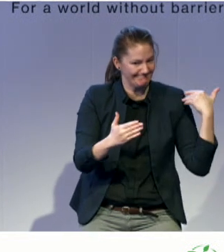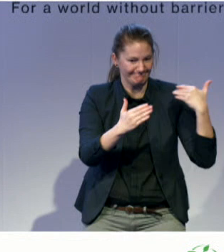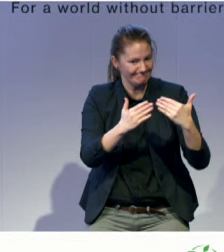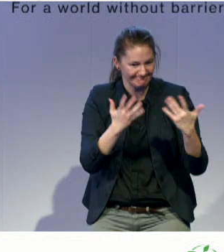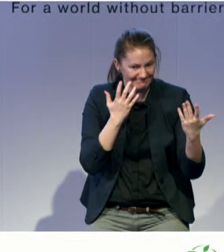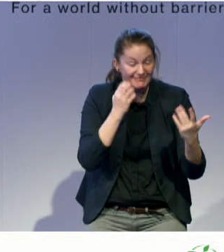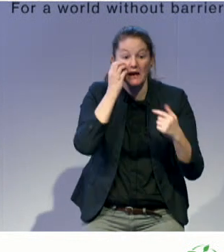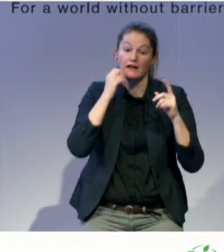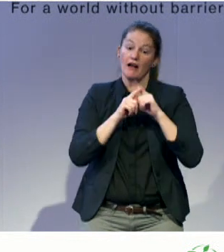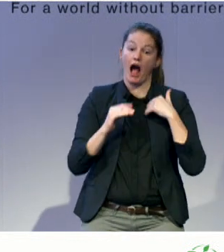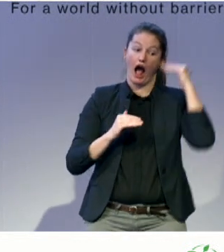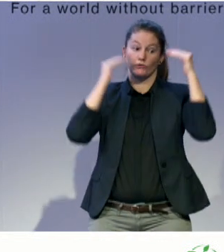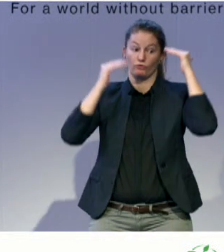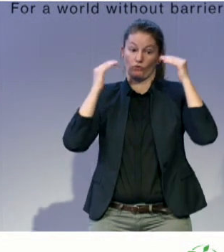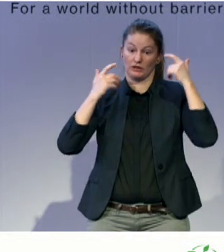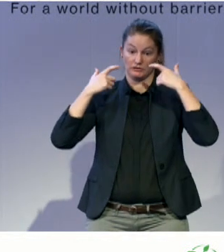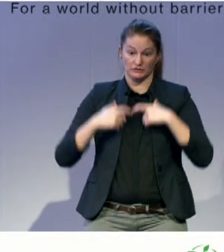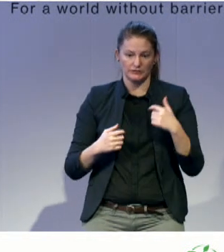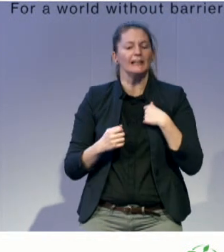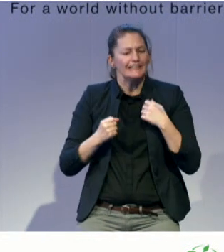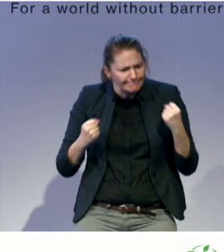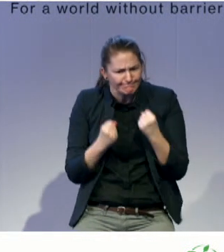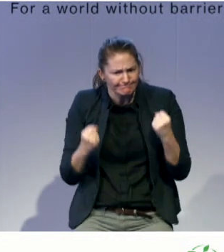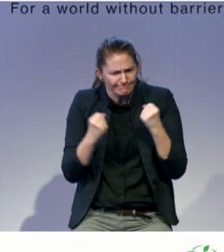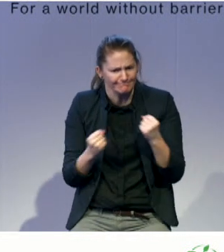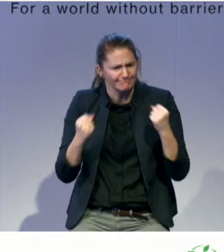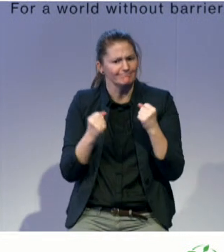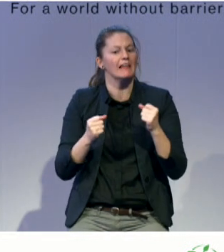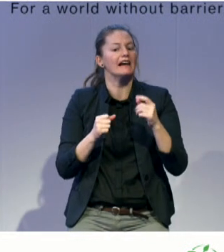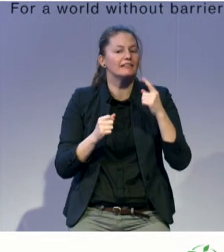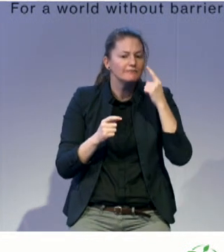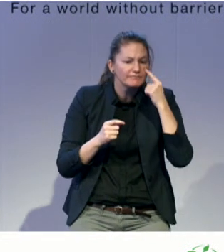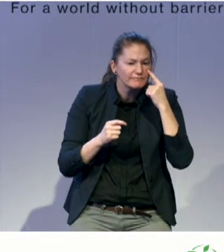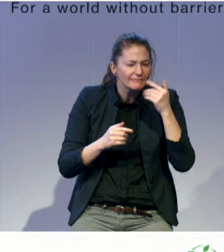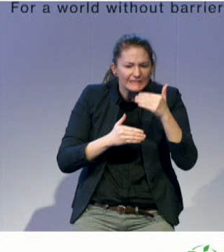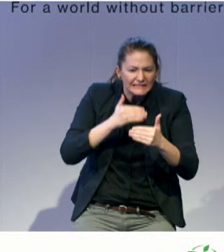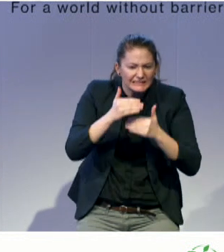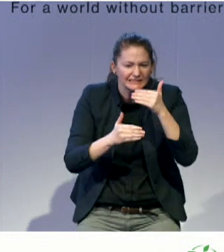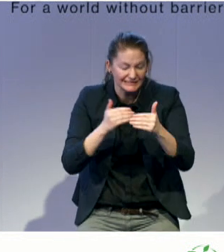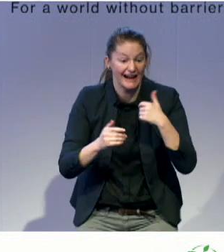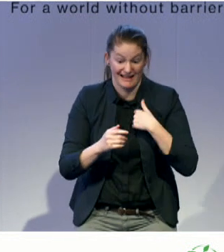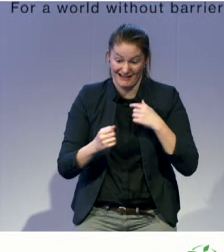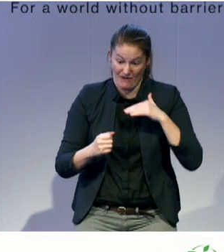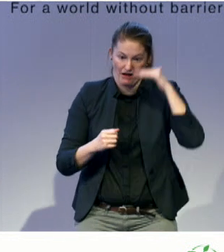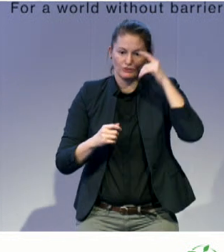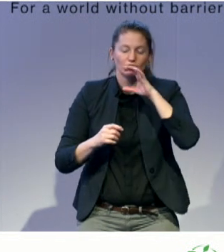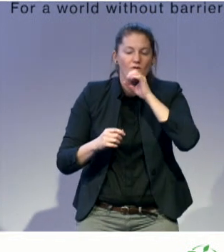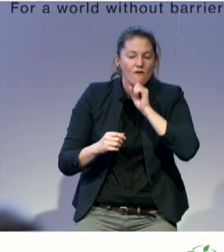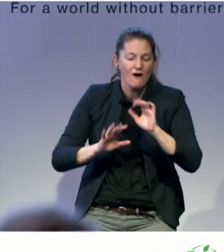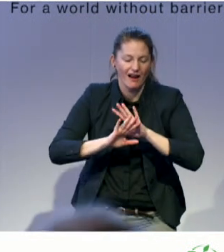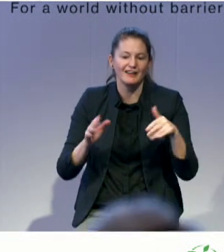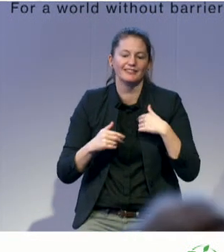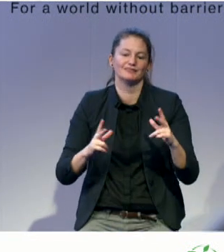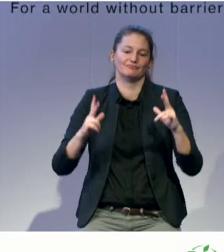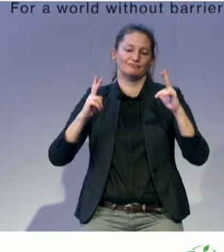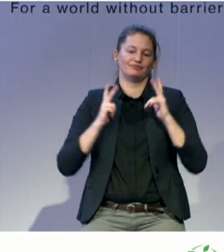my retirement from the US Senate, we have established the Harkin Institute, and within that, the Harkin